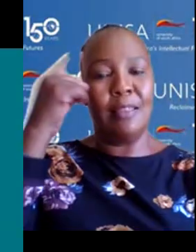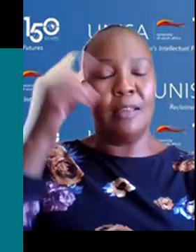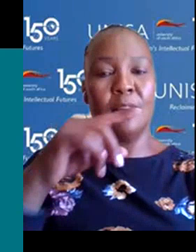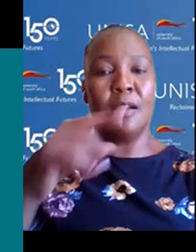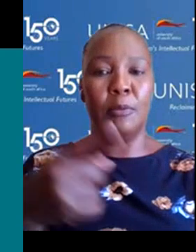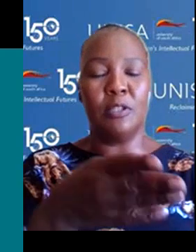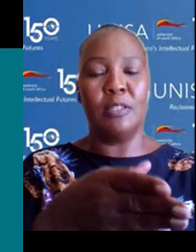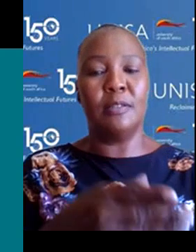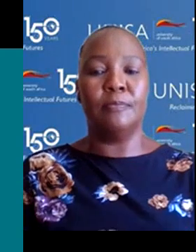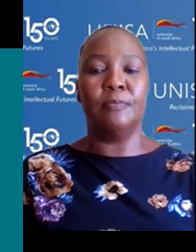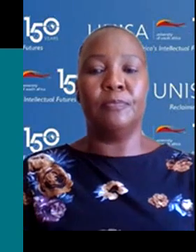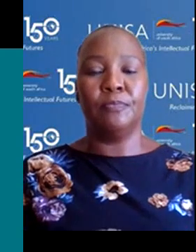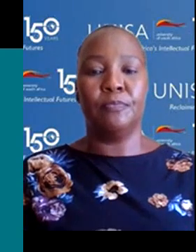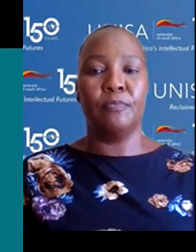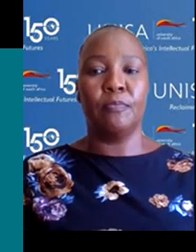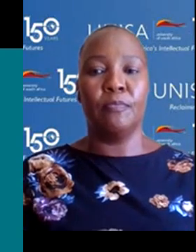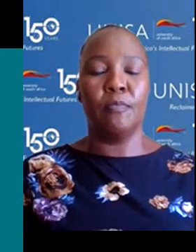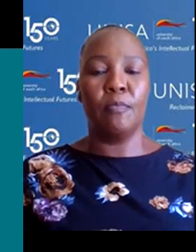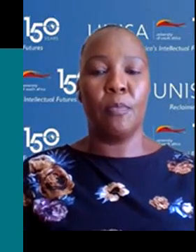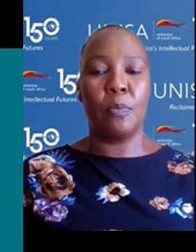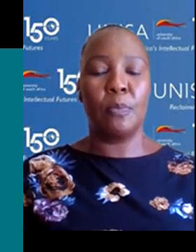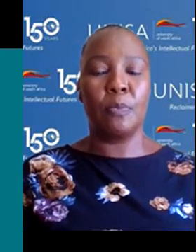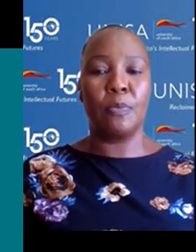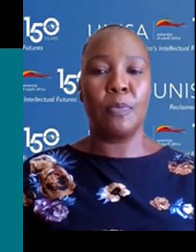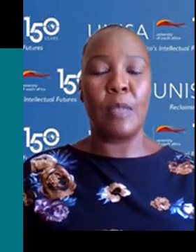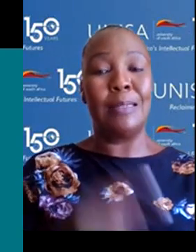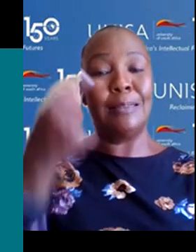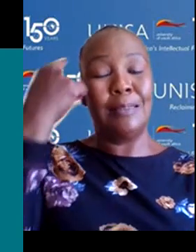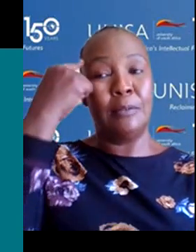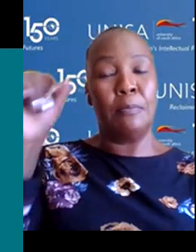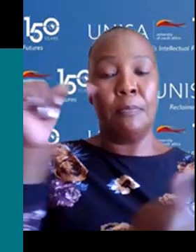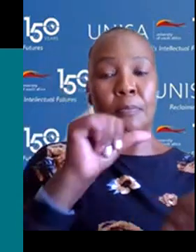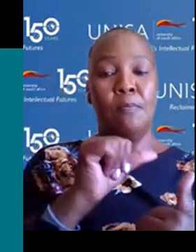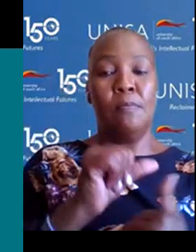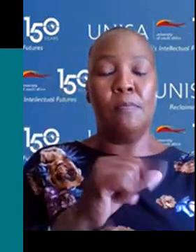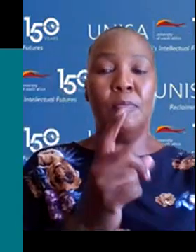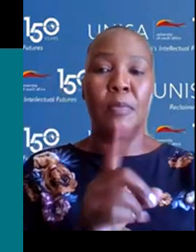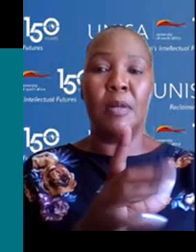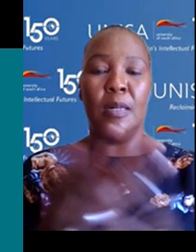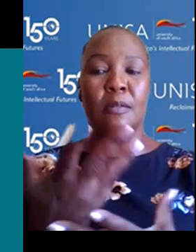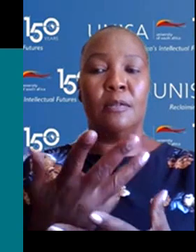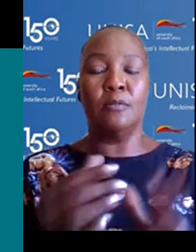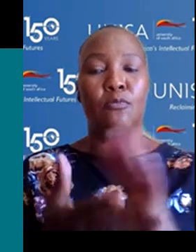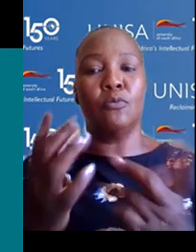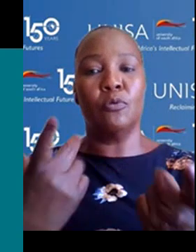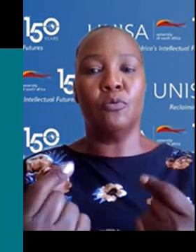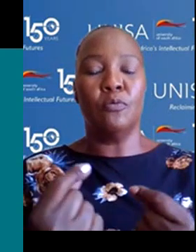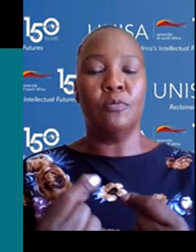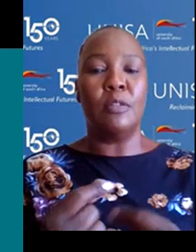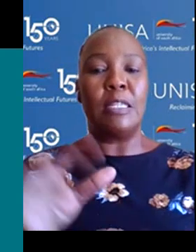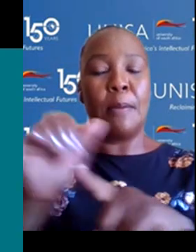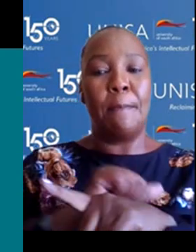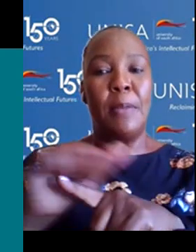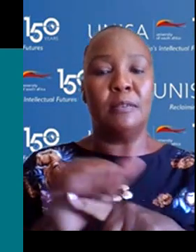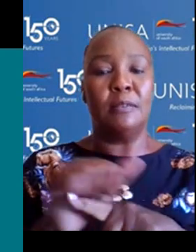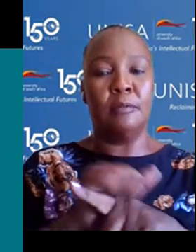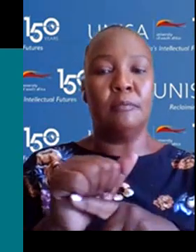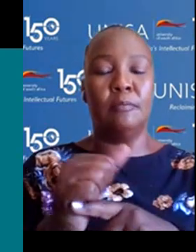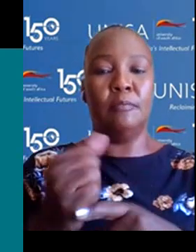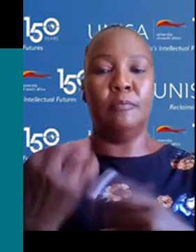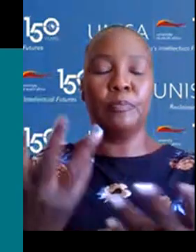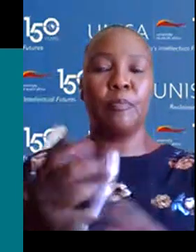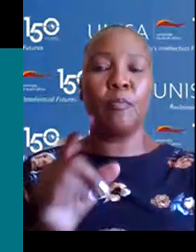as well. Okay, so the reflection is not a reflection for the minute. We are now going to do some practical elements, but while